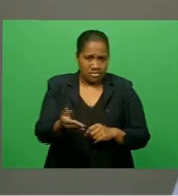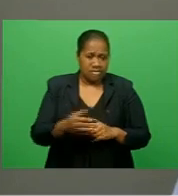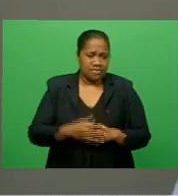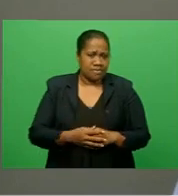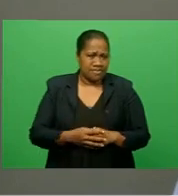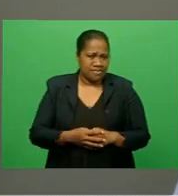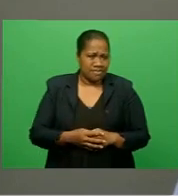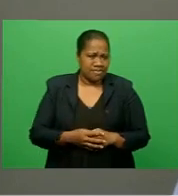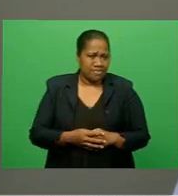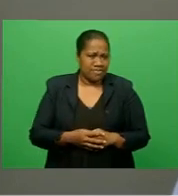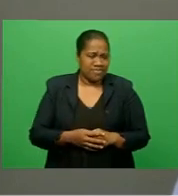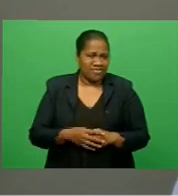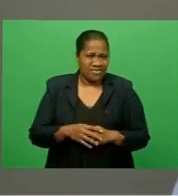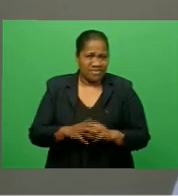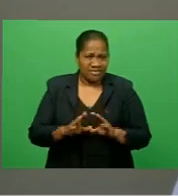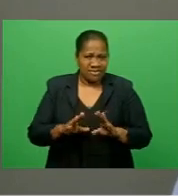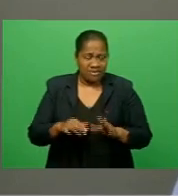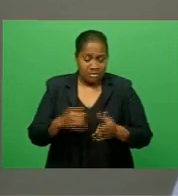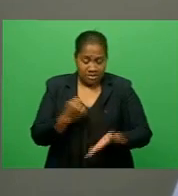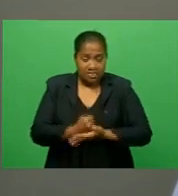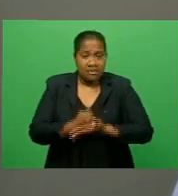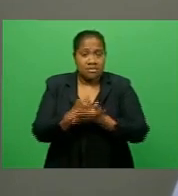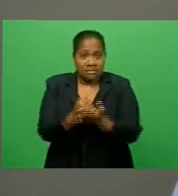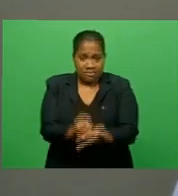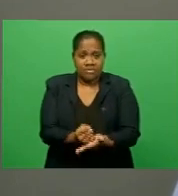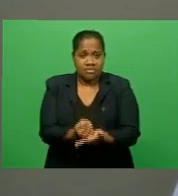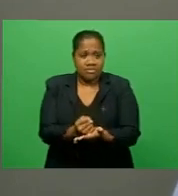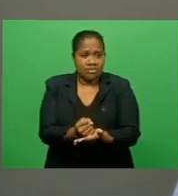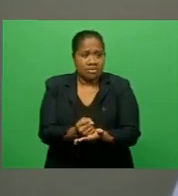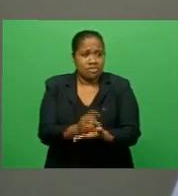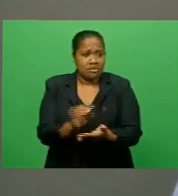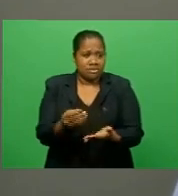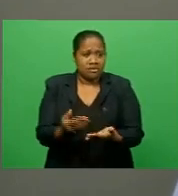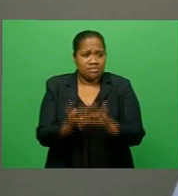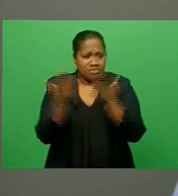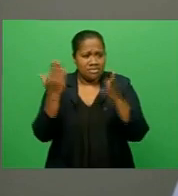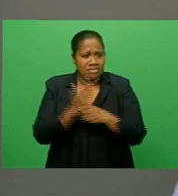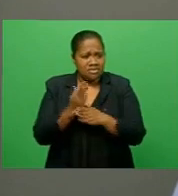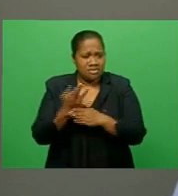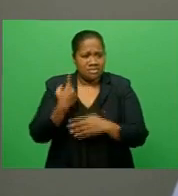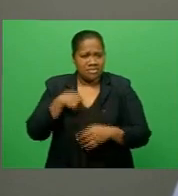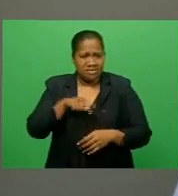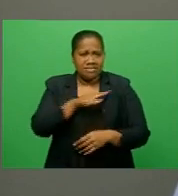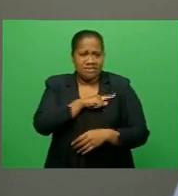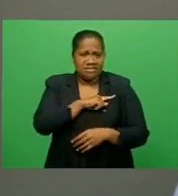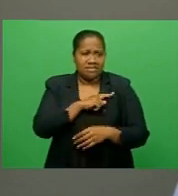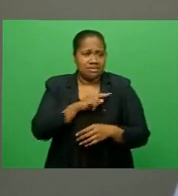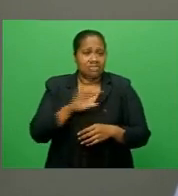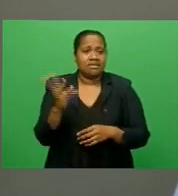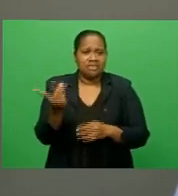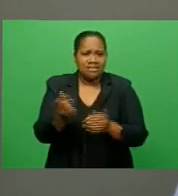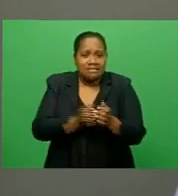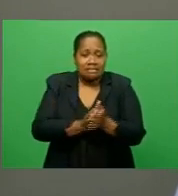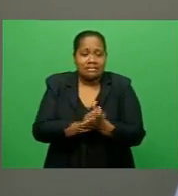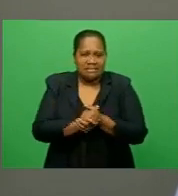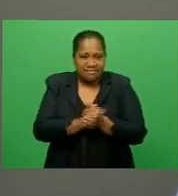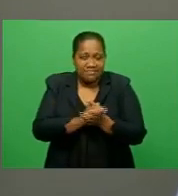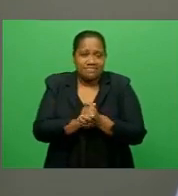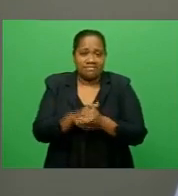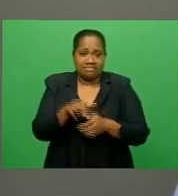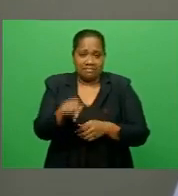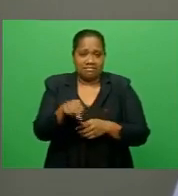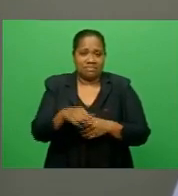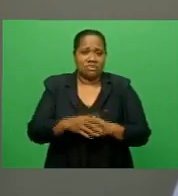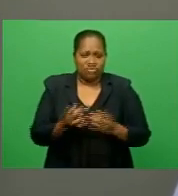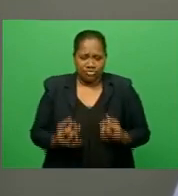teams which have any kind of support there. So it will be a big task for us, but nevertheless we are preparing for the semi-finals and we will